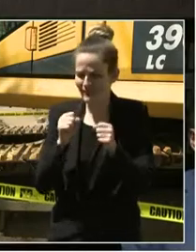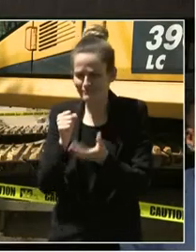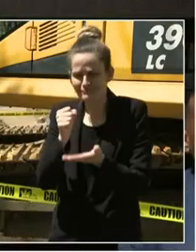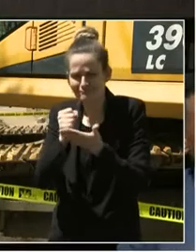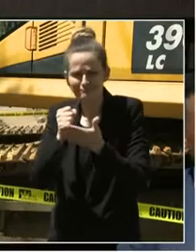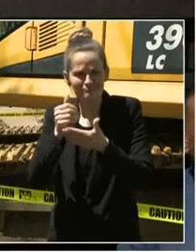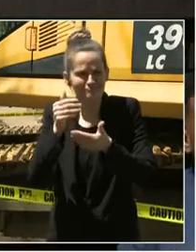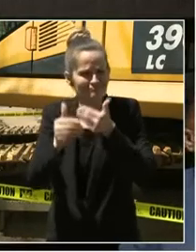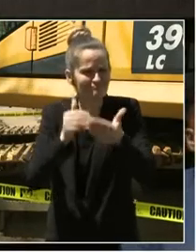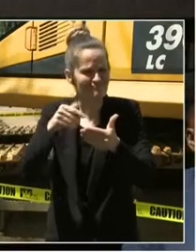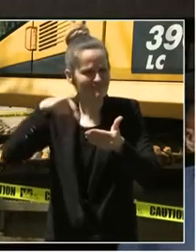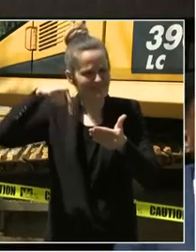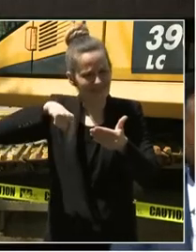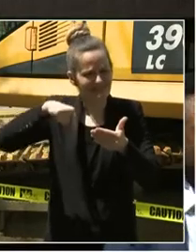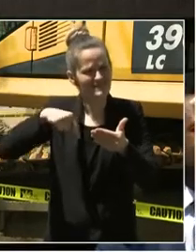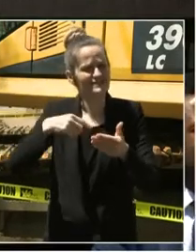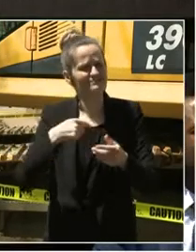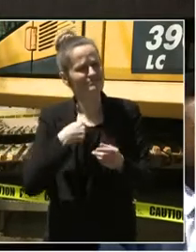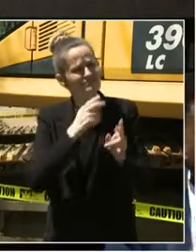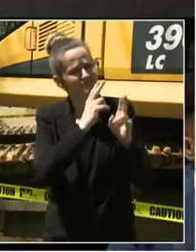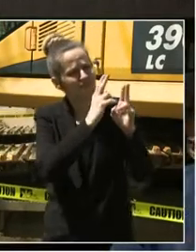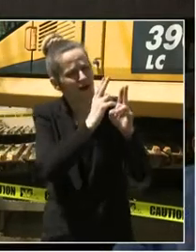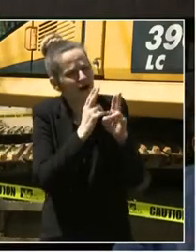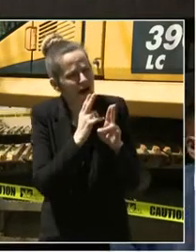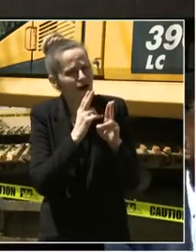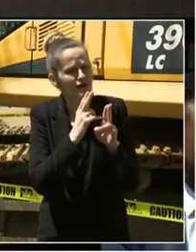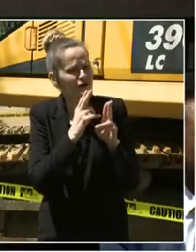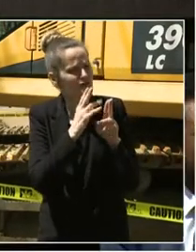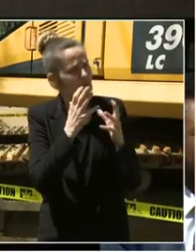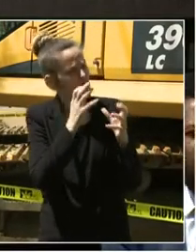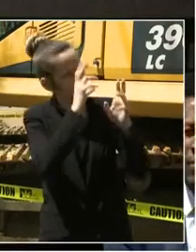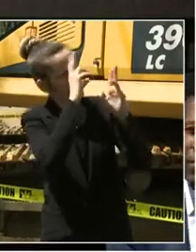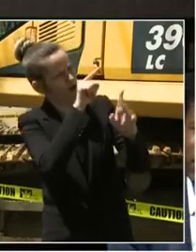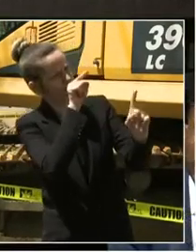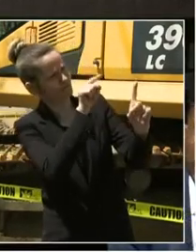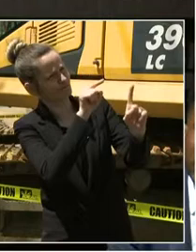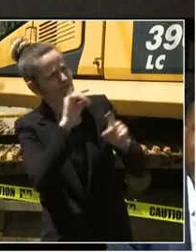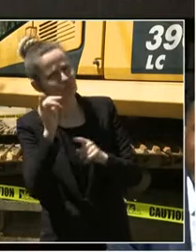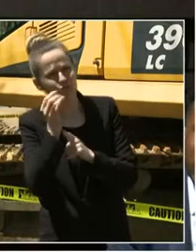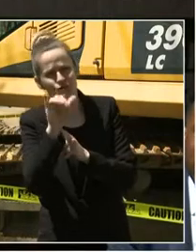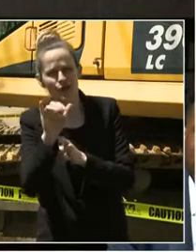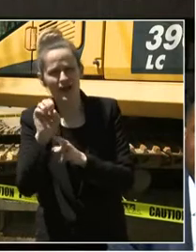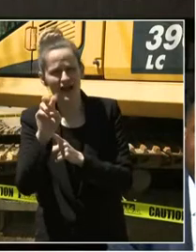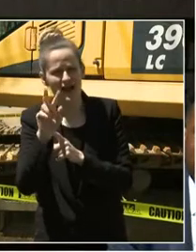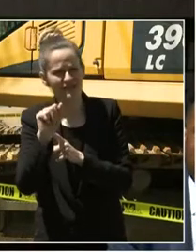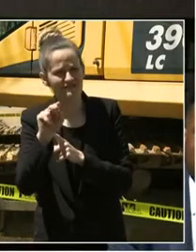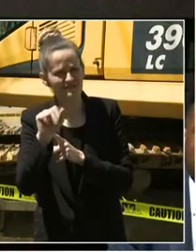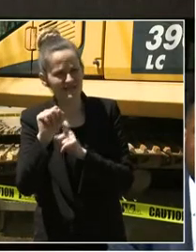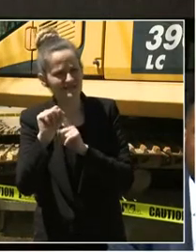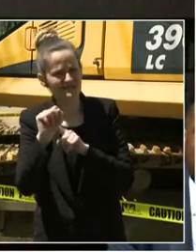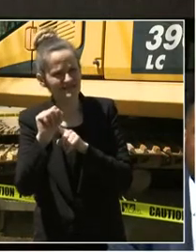honor Joy Evans by introducing